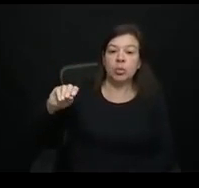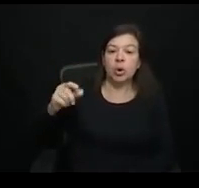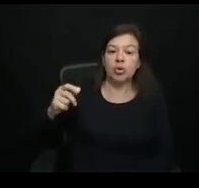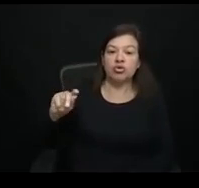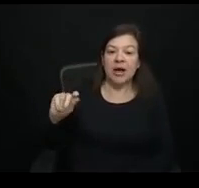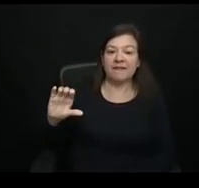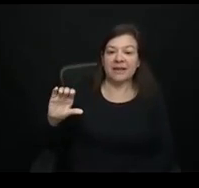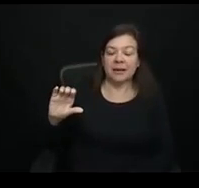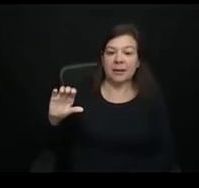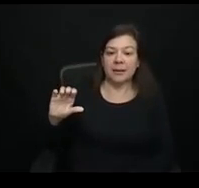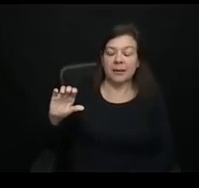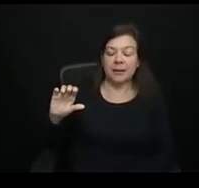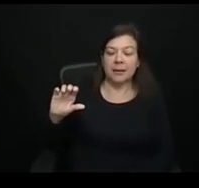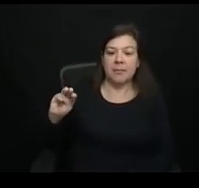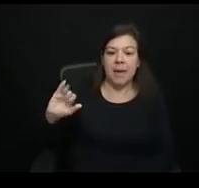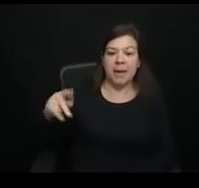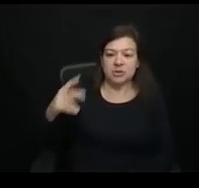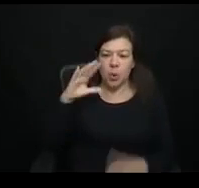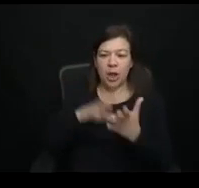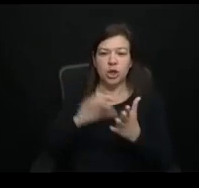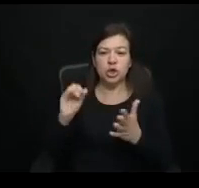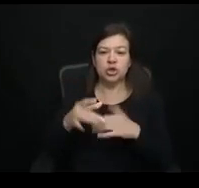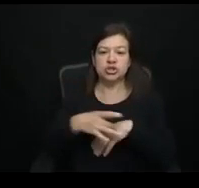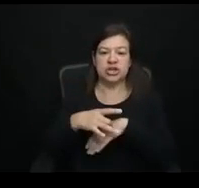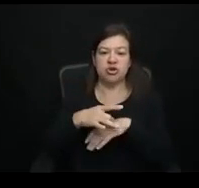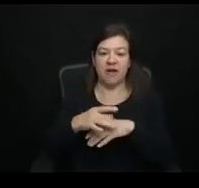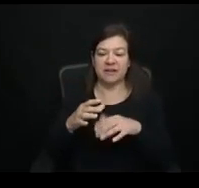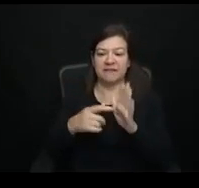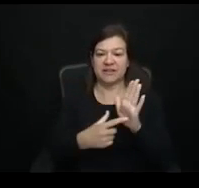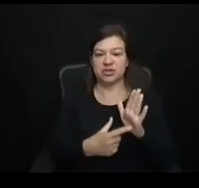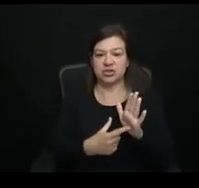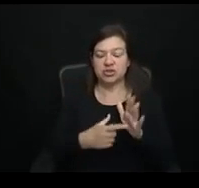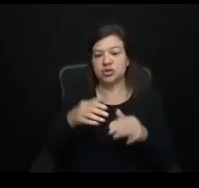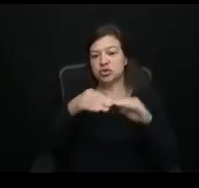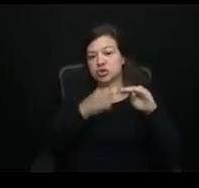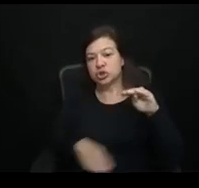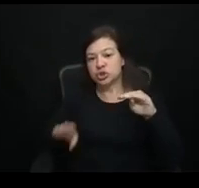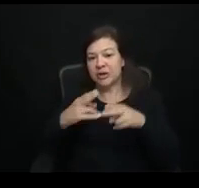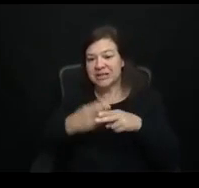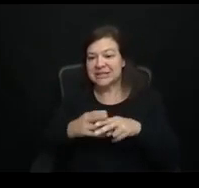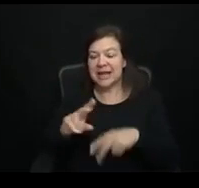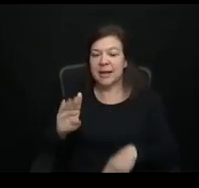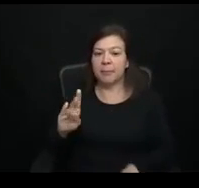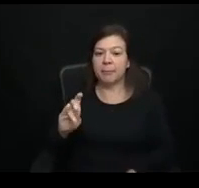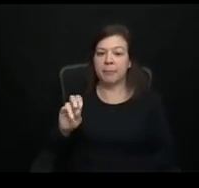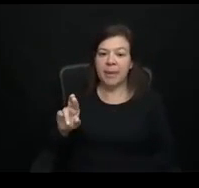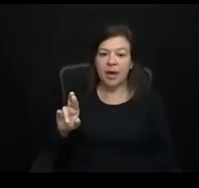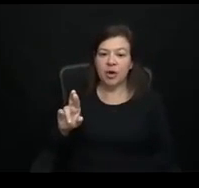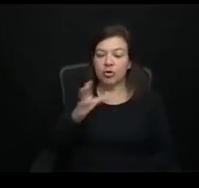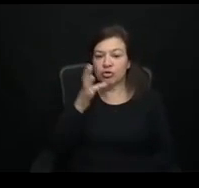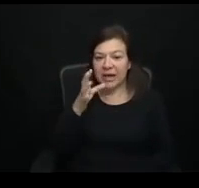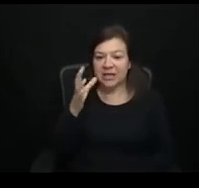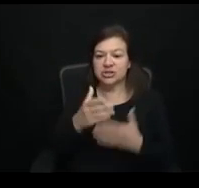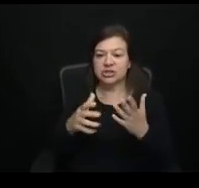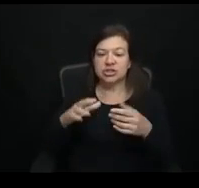geographic features off this style of a map. Drainage names, Bear Ranch, geographic and